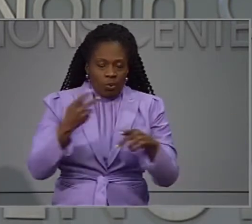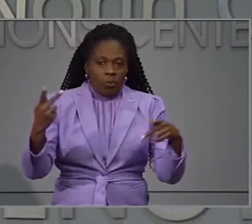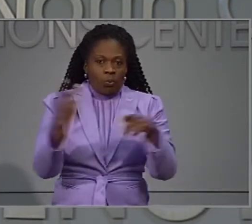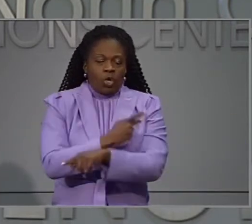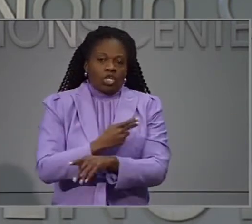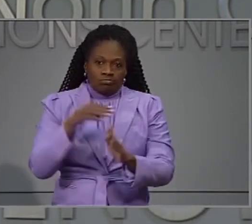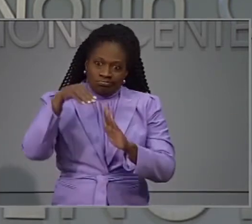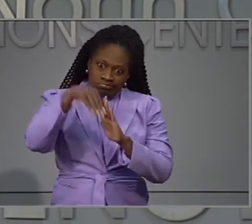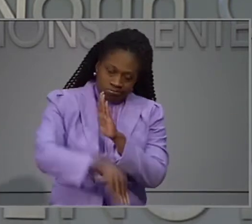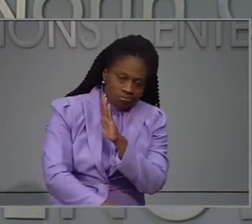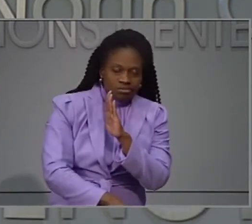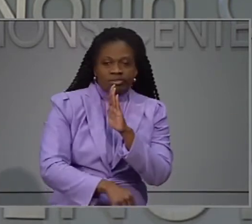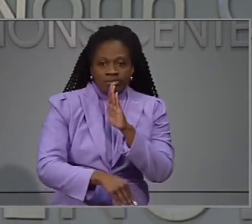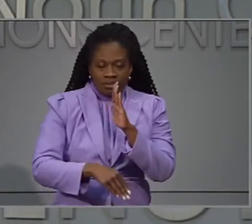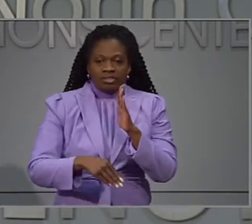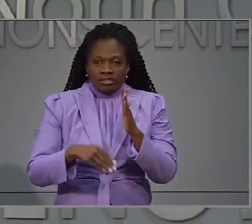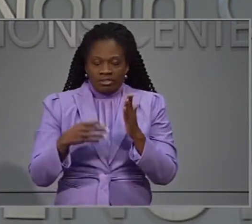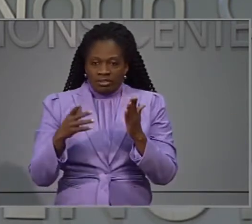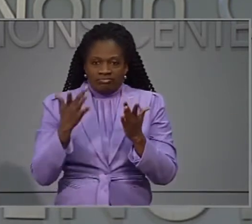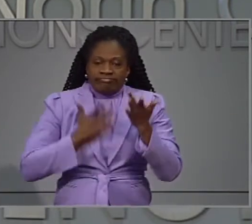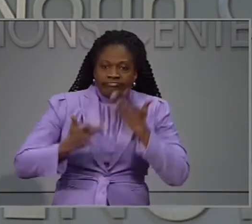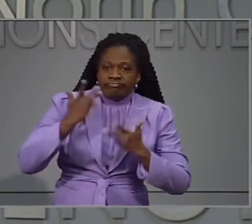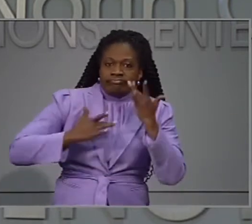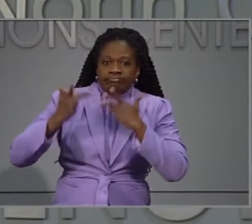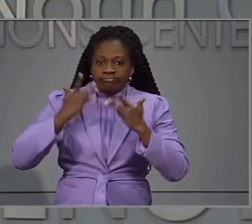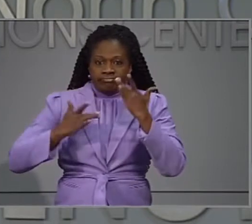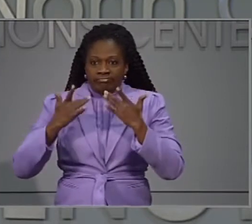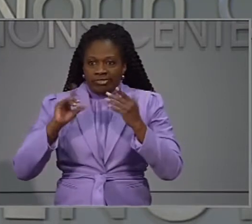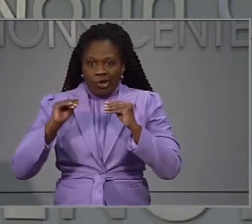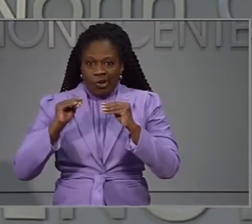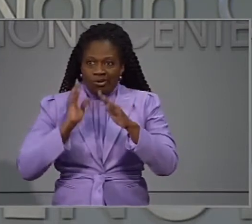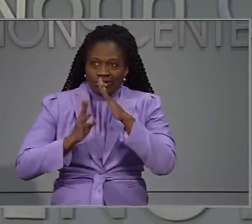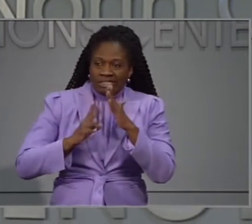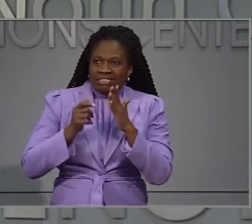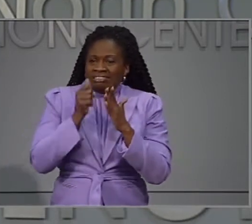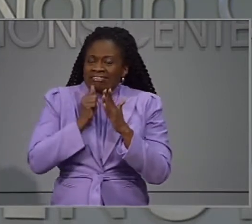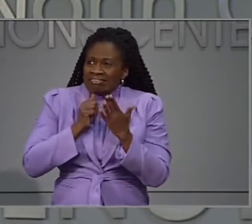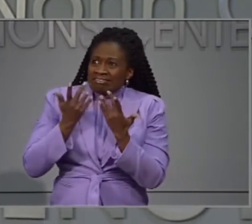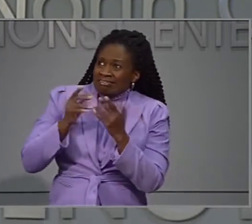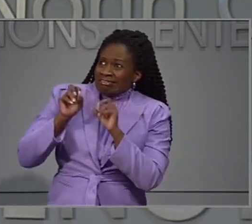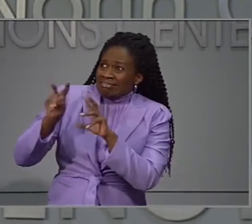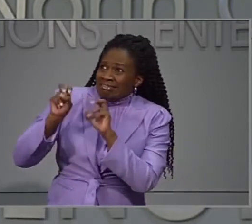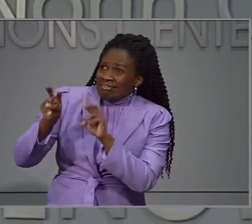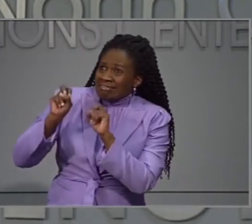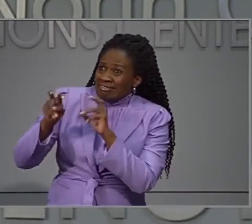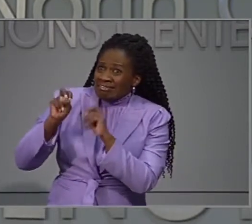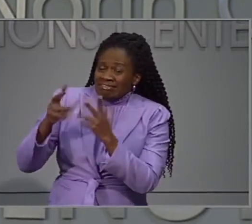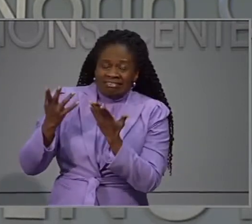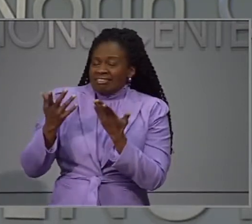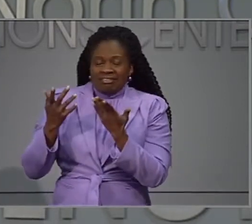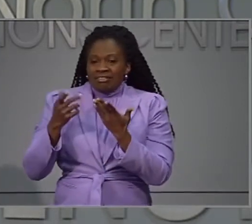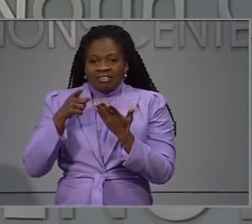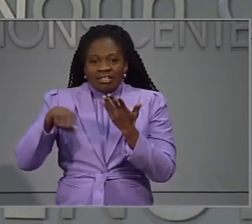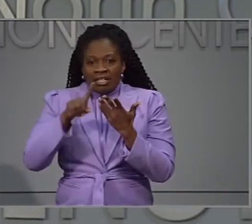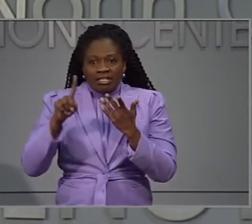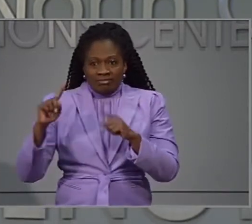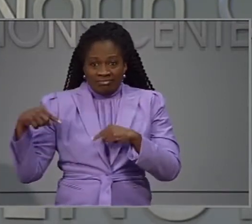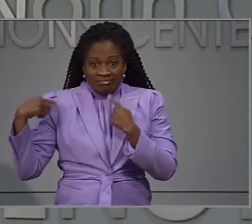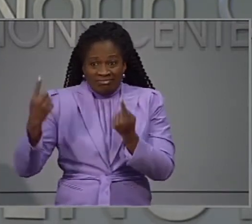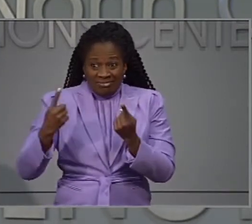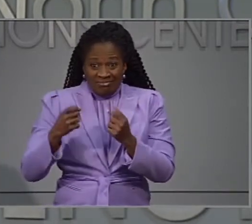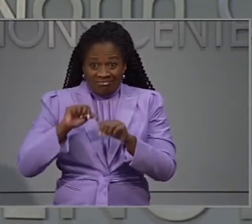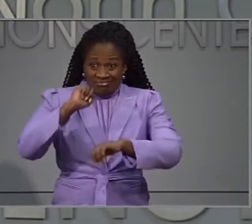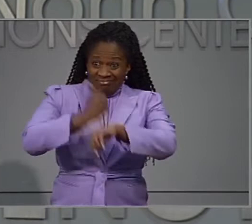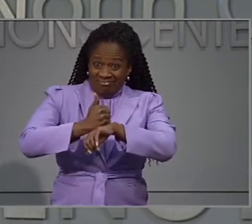hardest with all of this. So many small businesses that are hanging on by a thread, many of them that have been there a